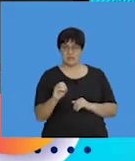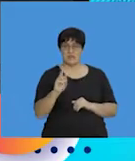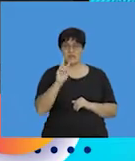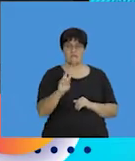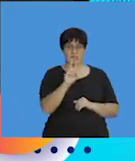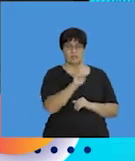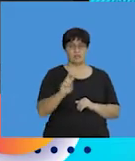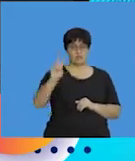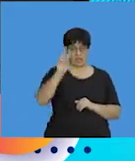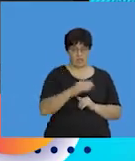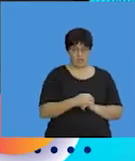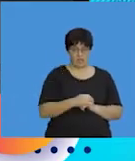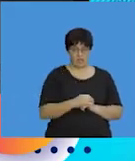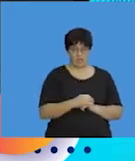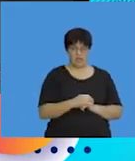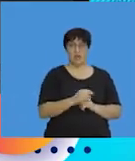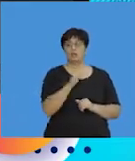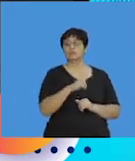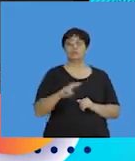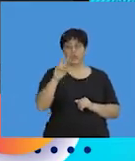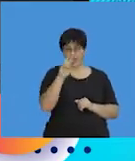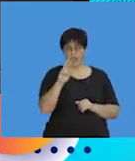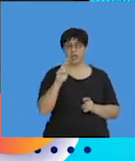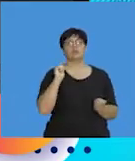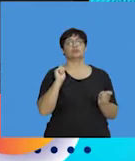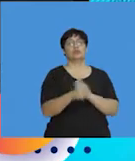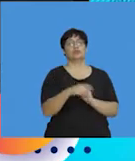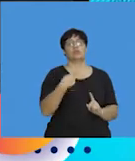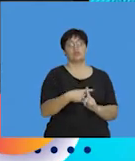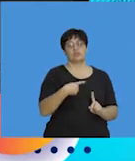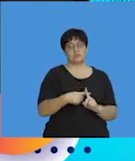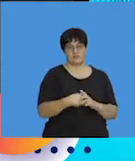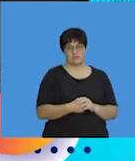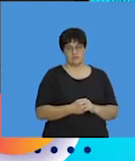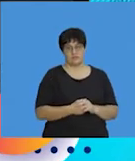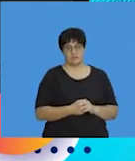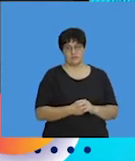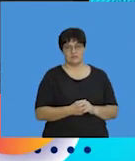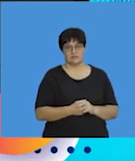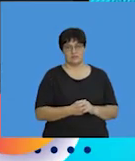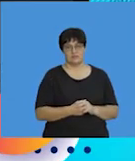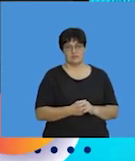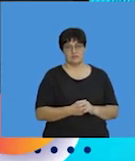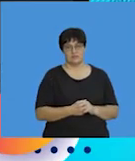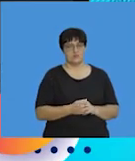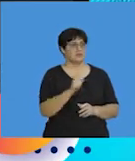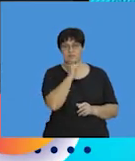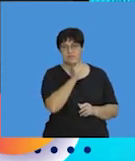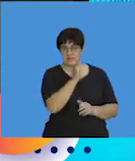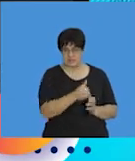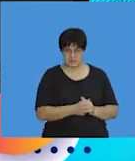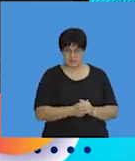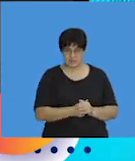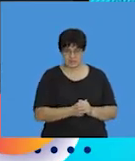the V squared, when I square it, it's going to end up being a positive. That doesn't